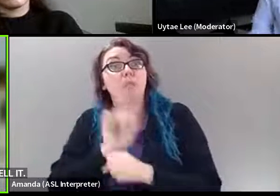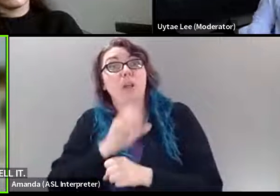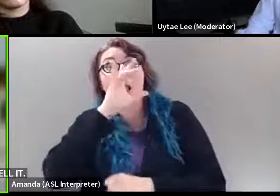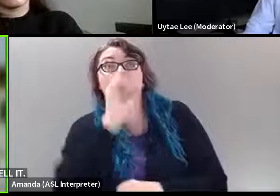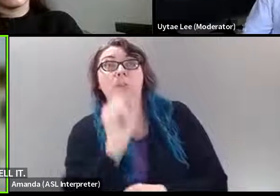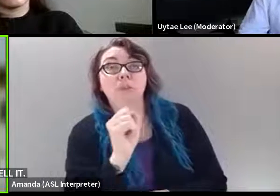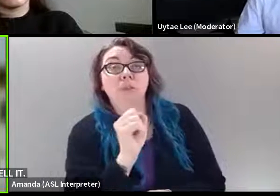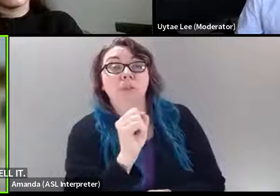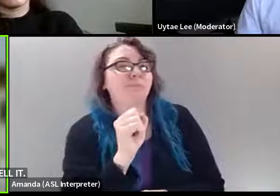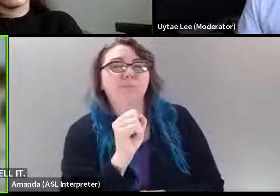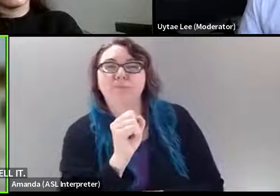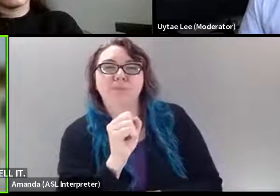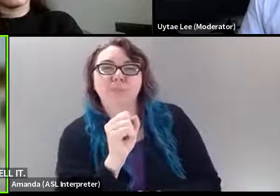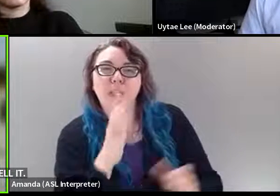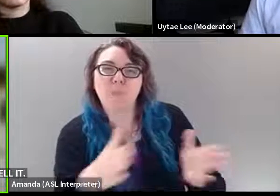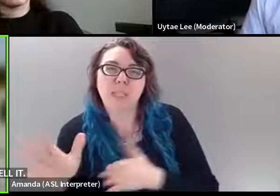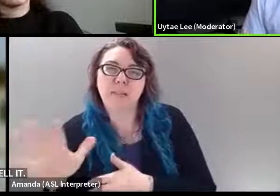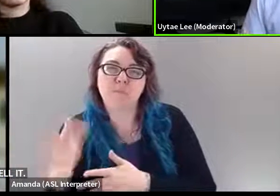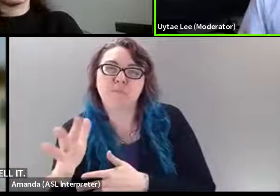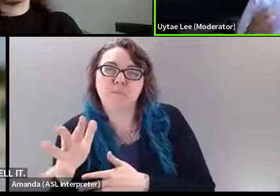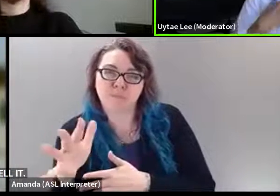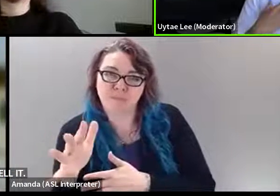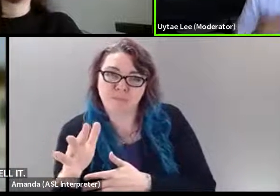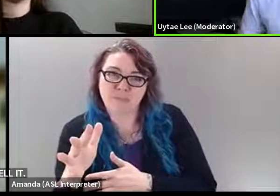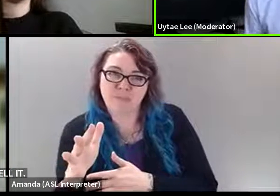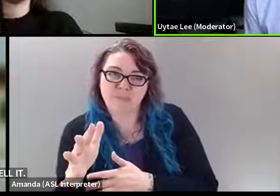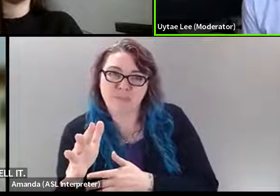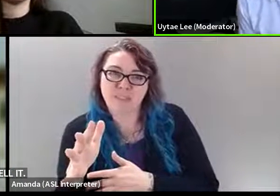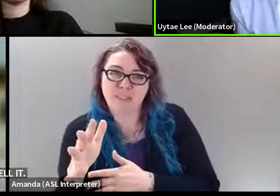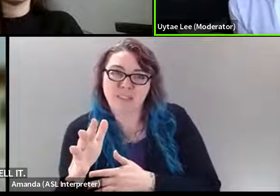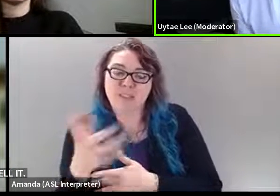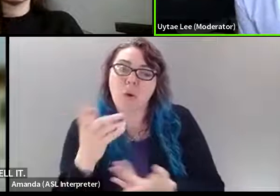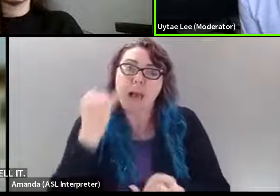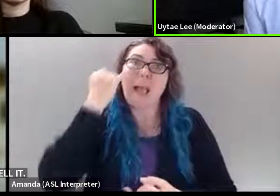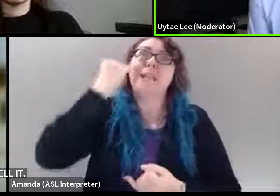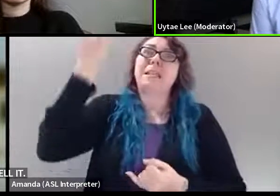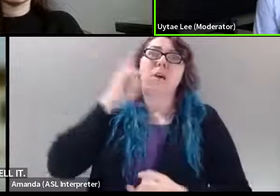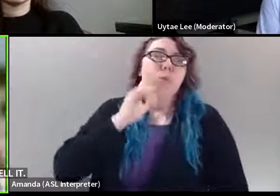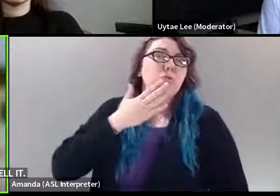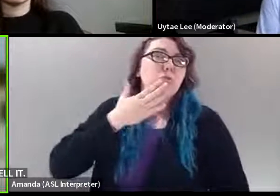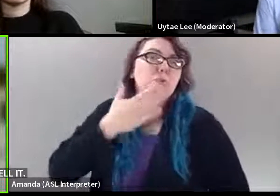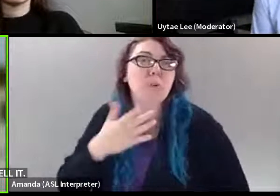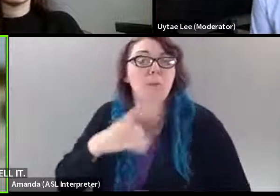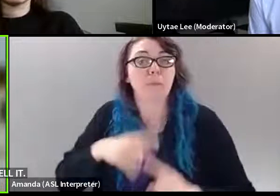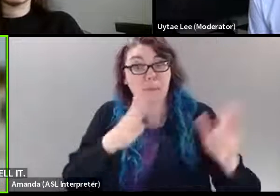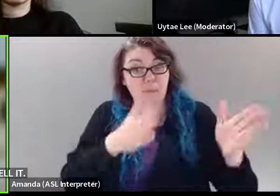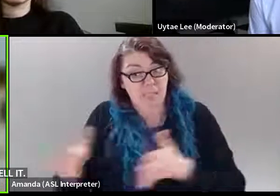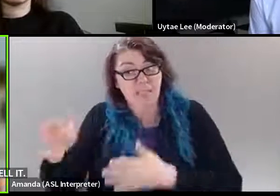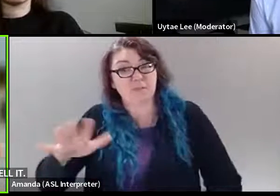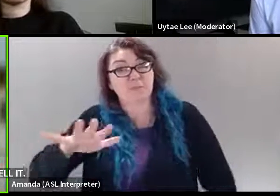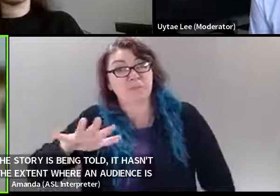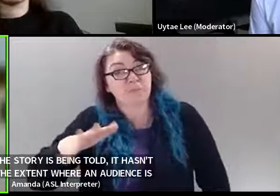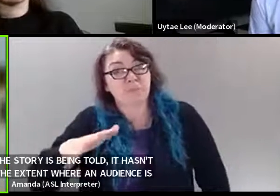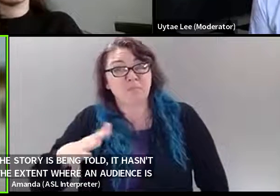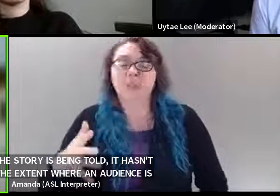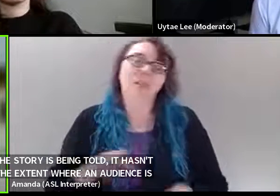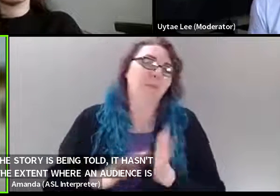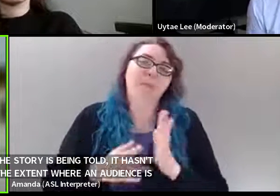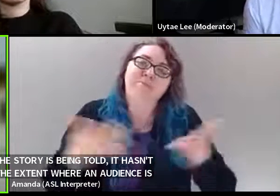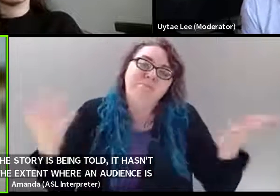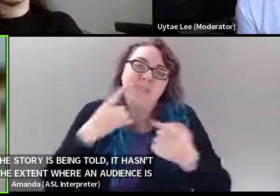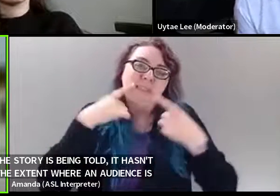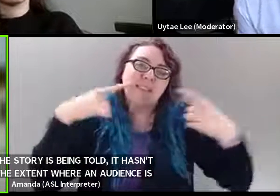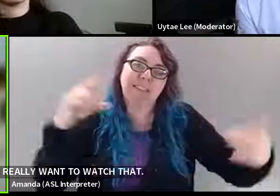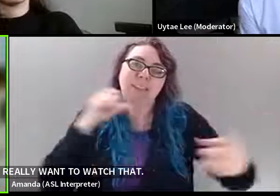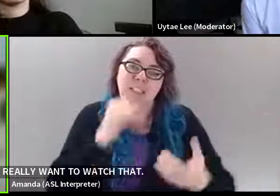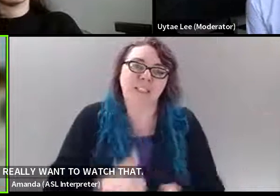a show that A passion on project. TV. It's a passion project, but it's a passion project that isn't reaching out and trying to communicate to an